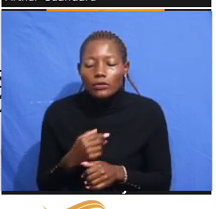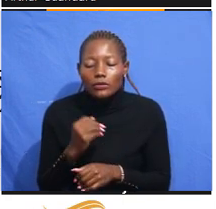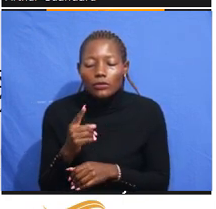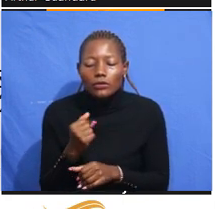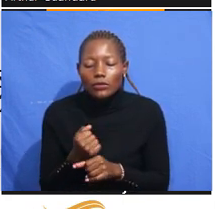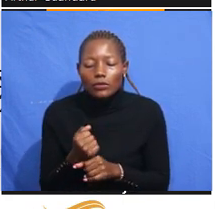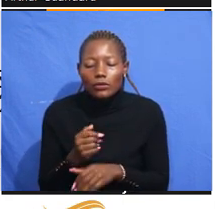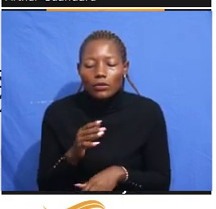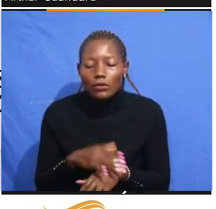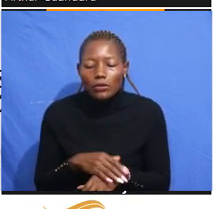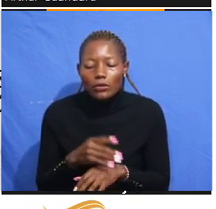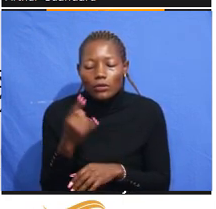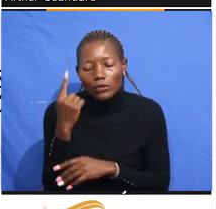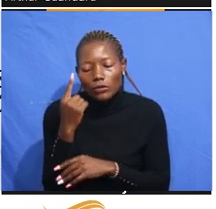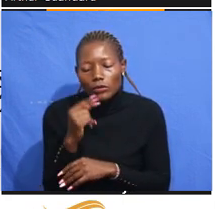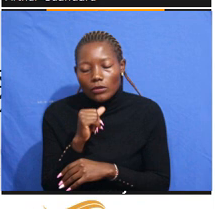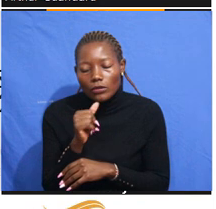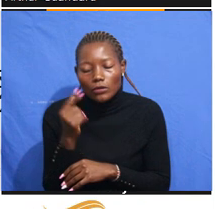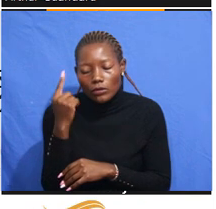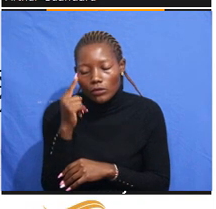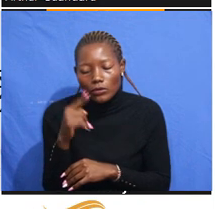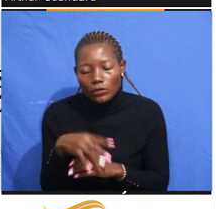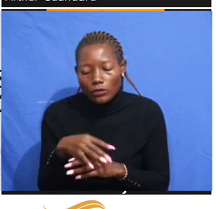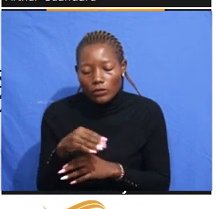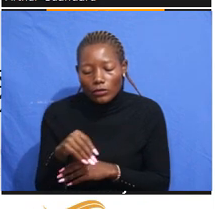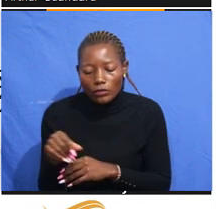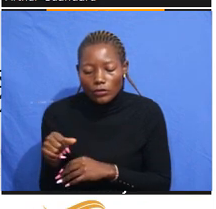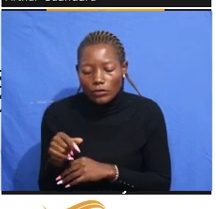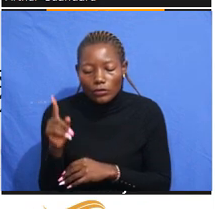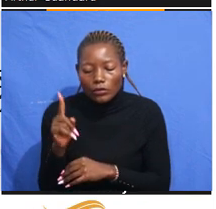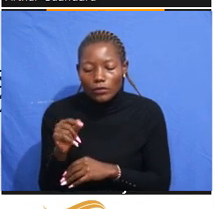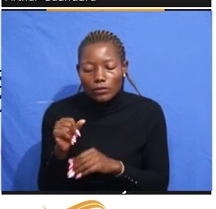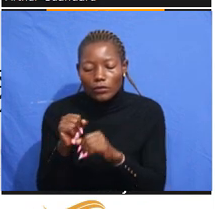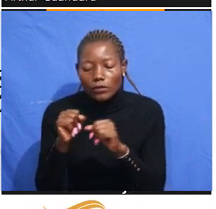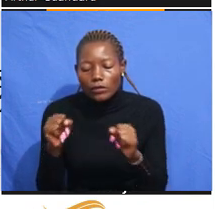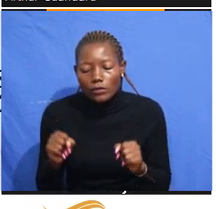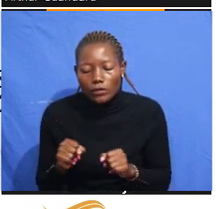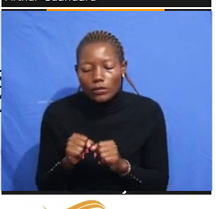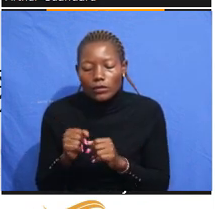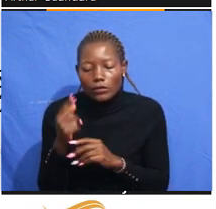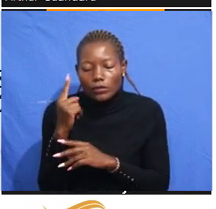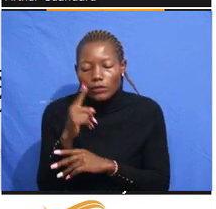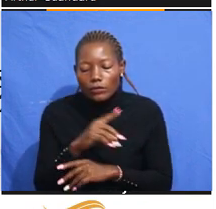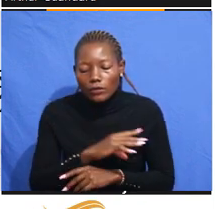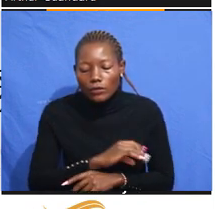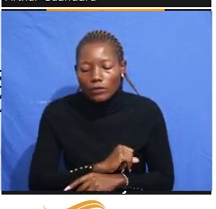on for efficiency. And this is the system especially for endurance